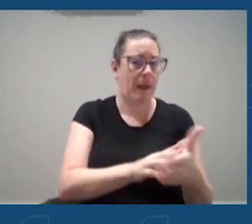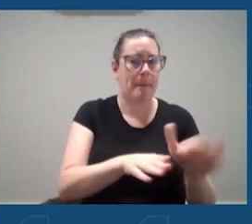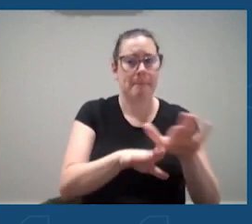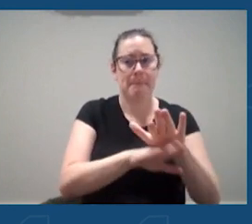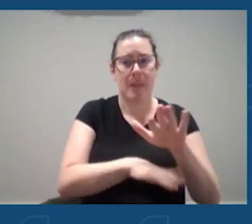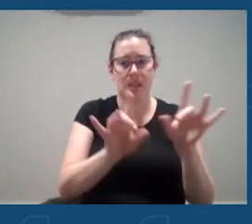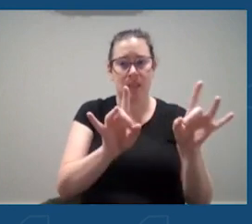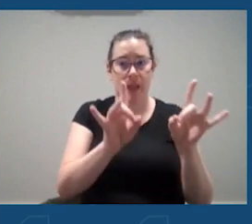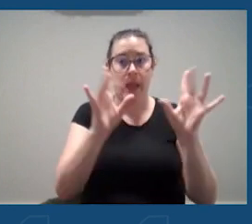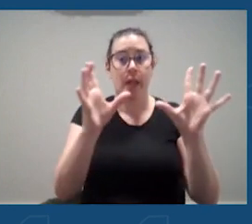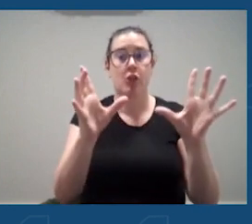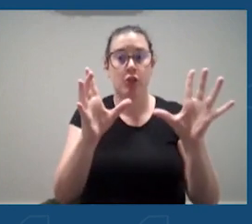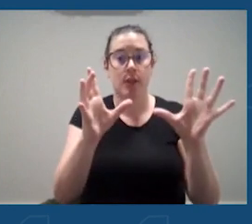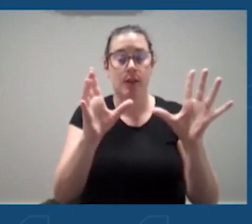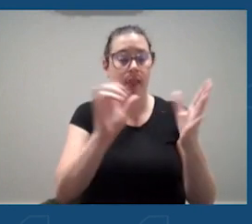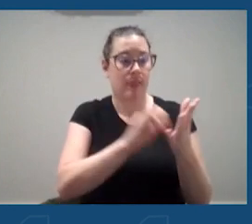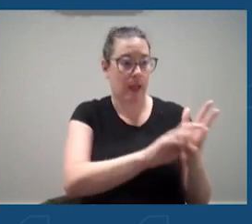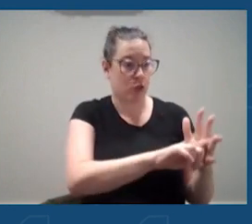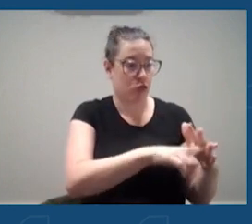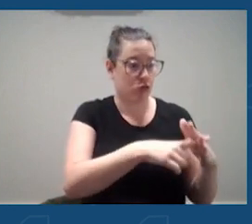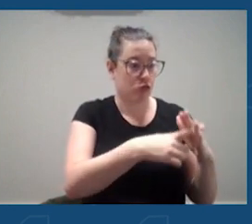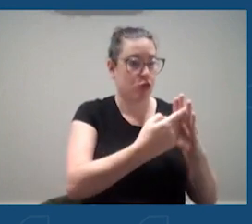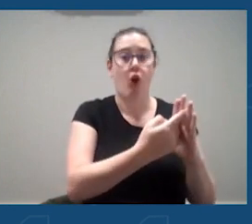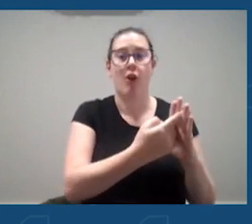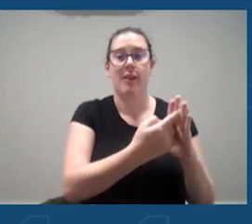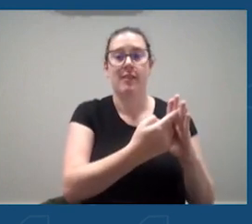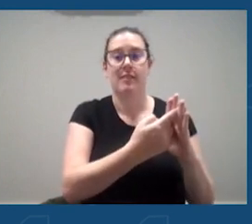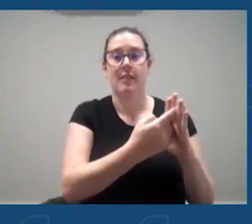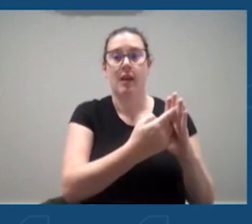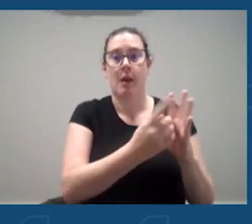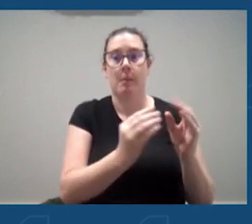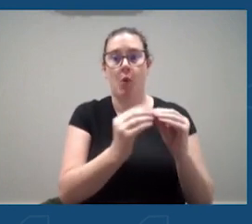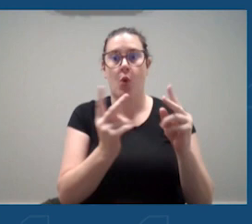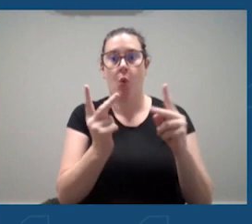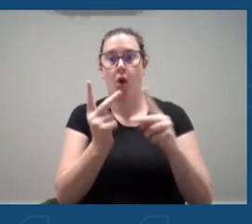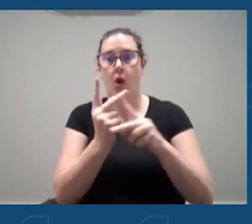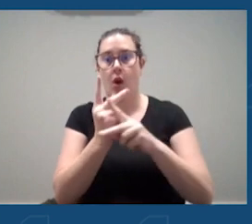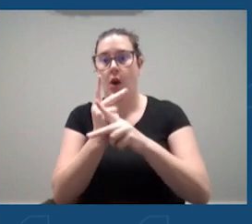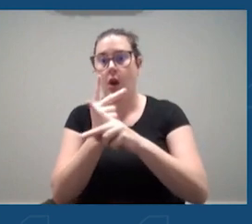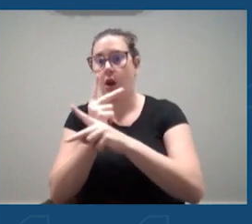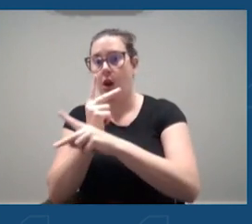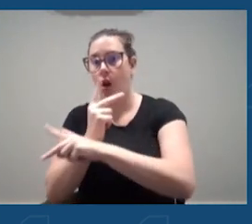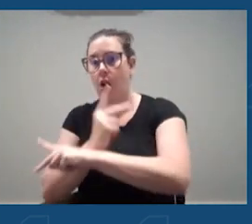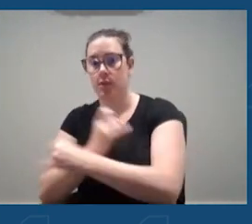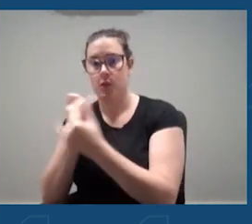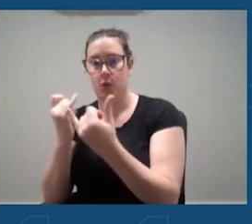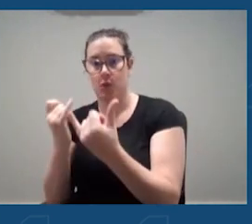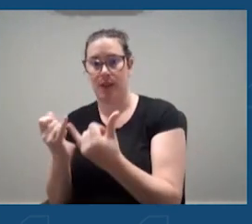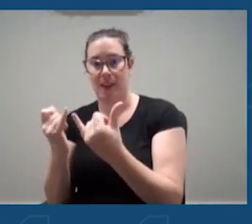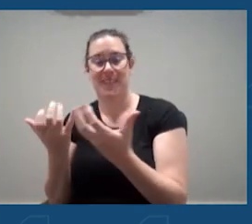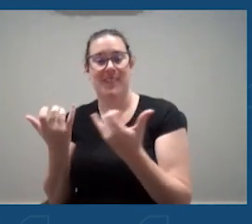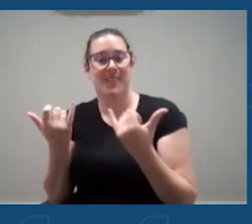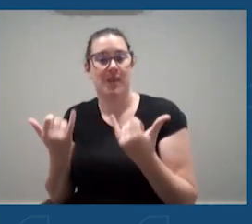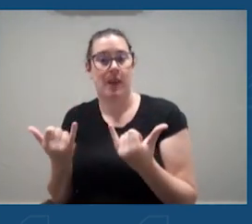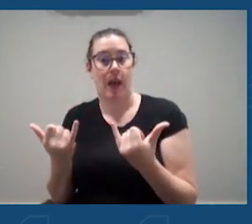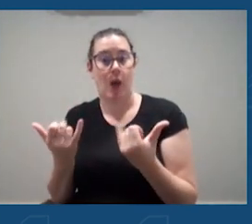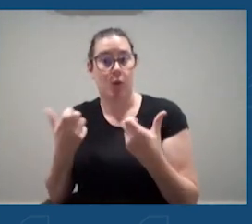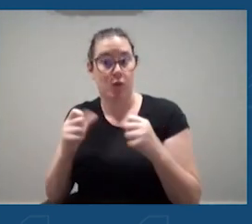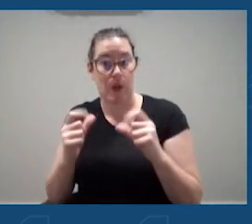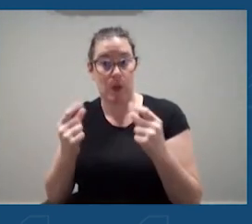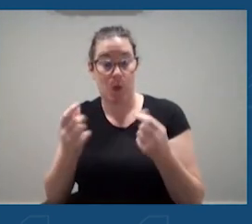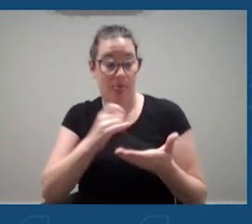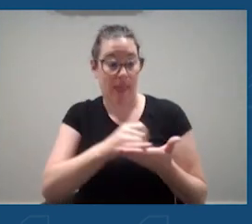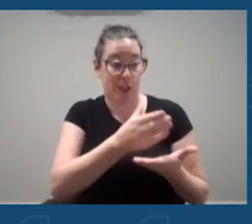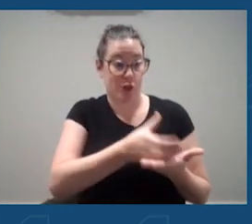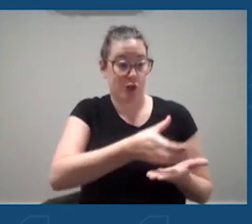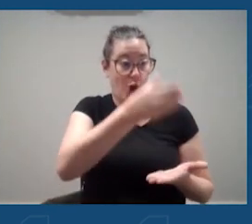opened. What we do today is to try to put a lid on that Pandora's